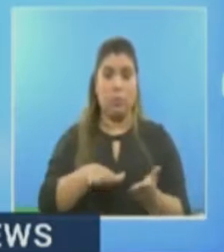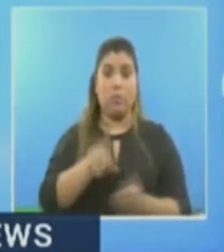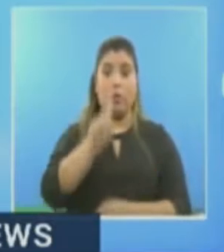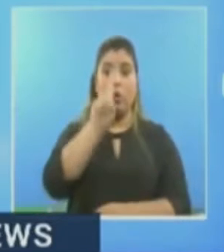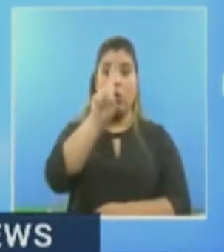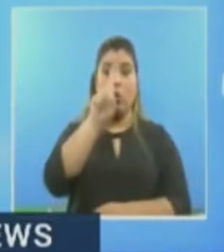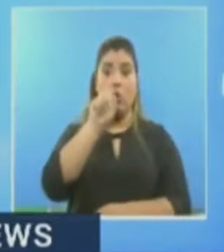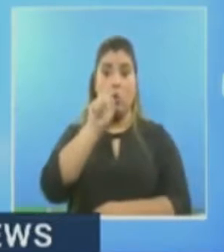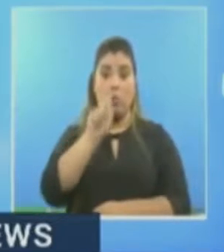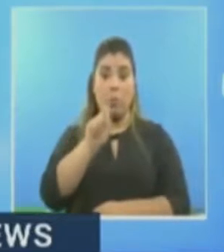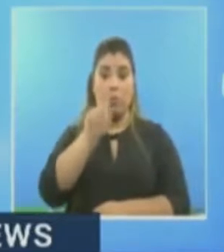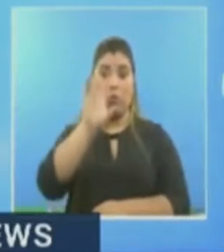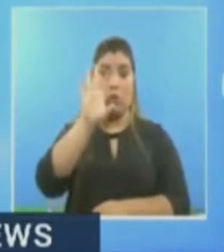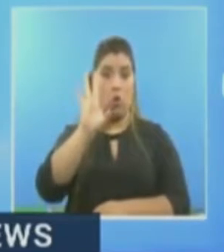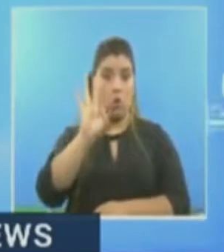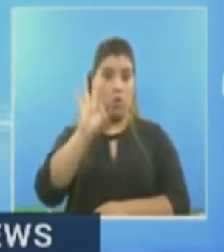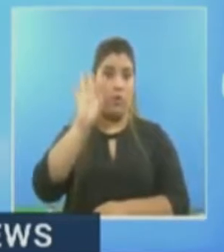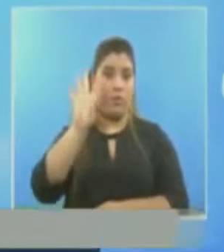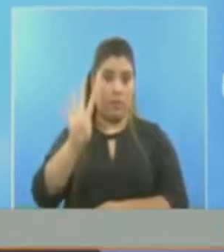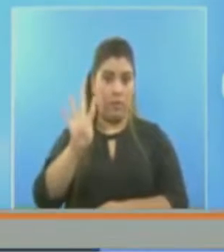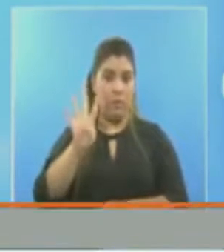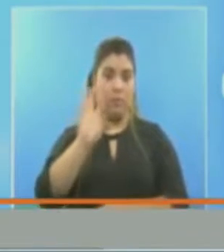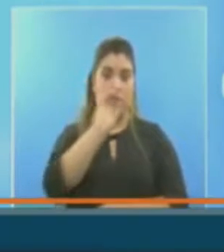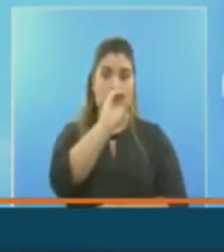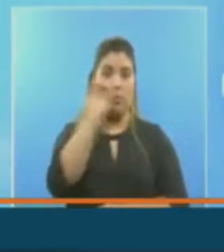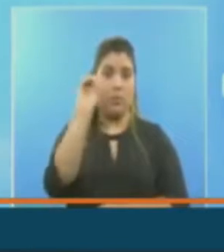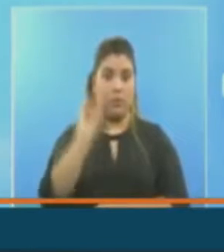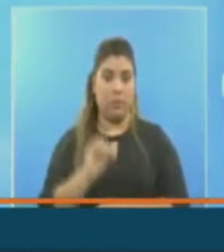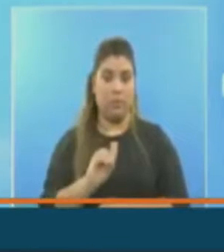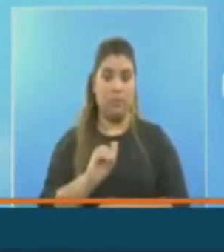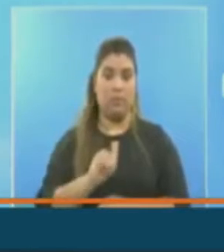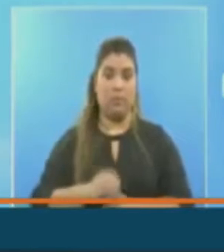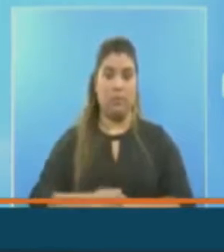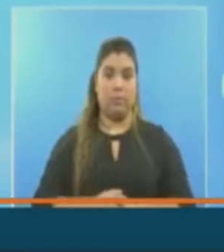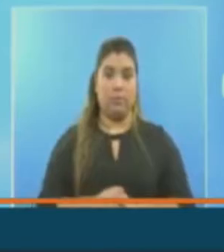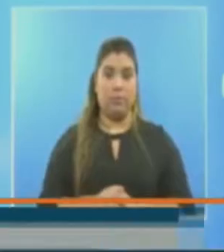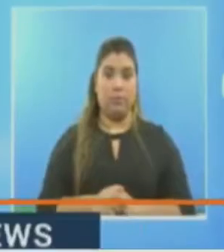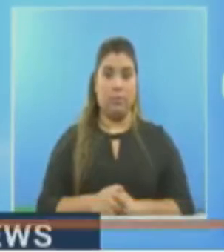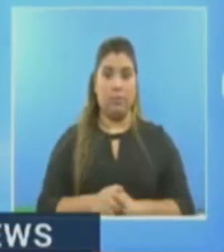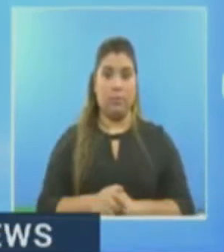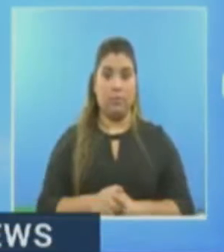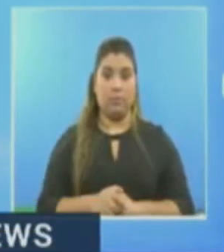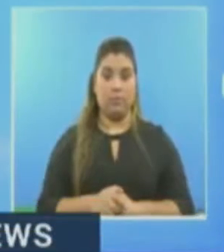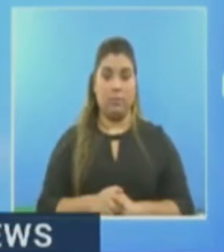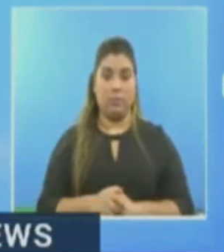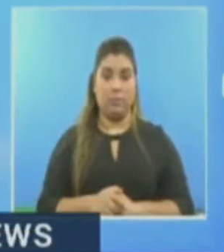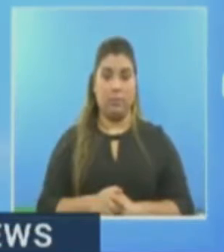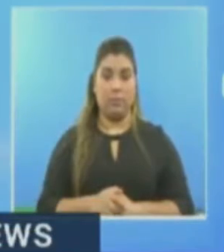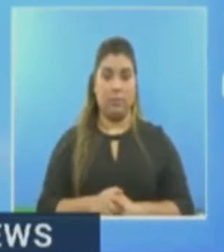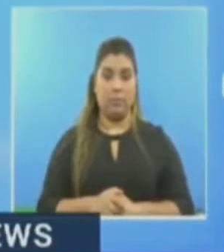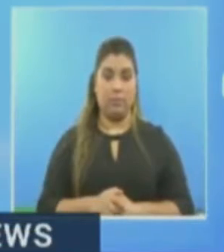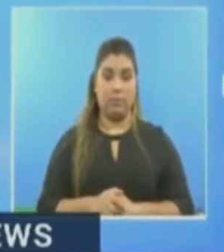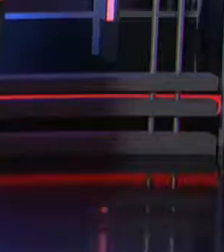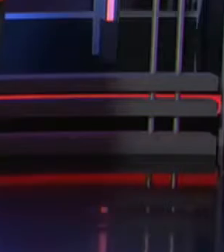far recovered, amounting to 14,800 recovered cases.